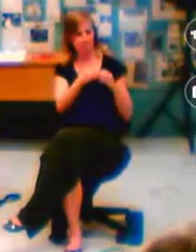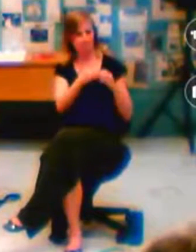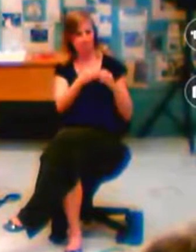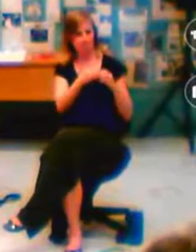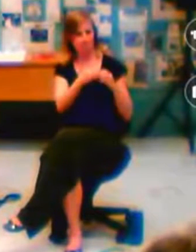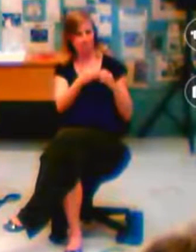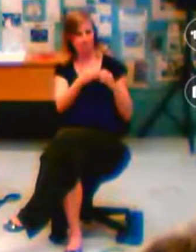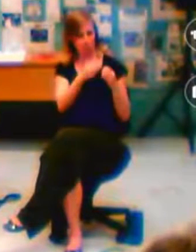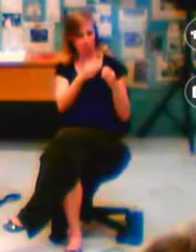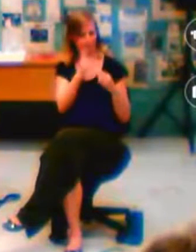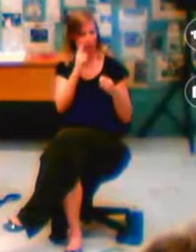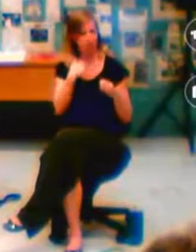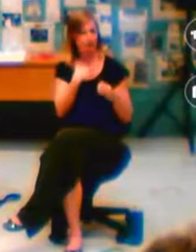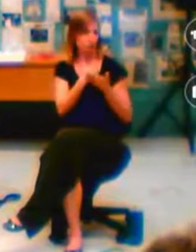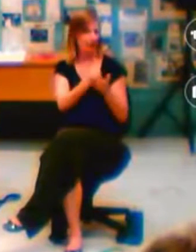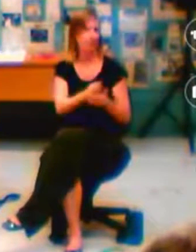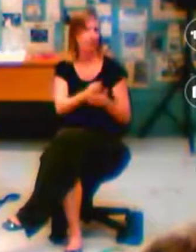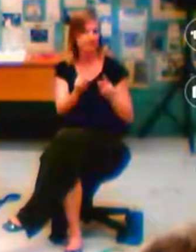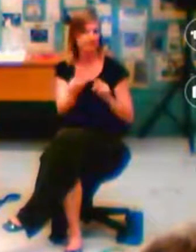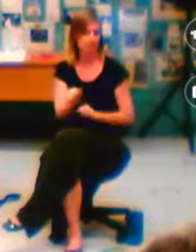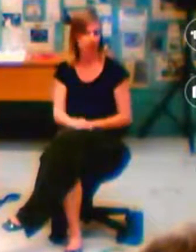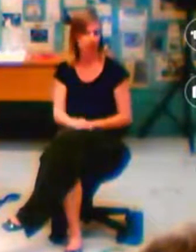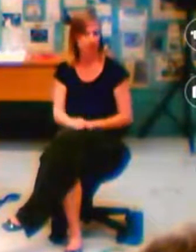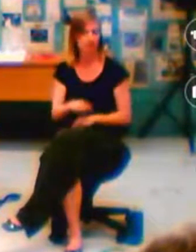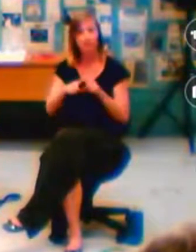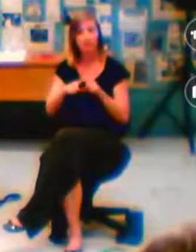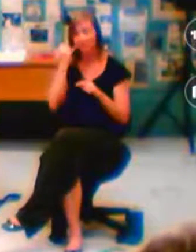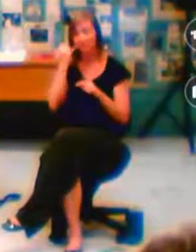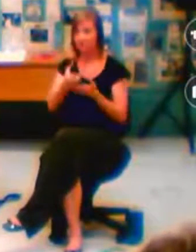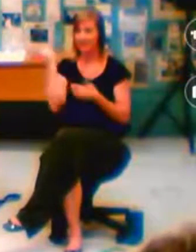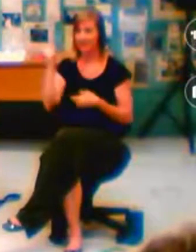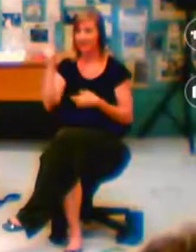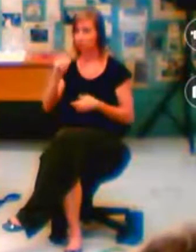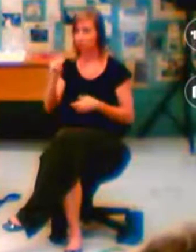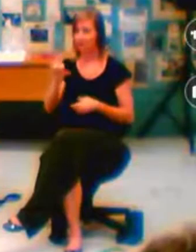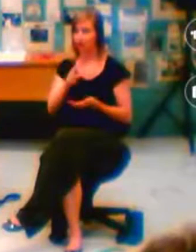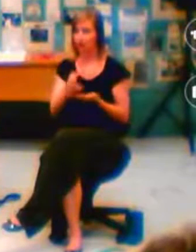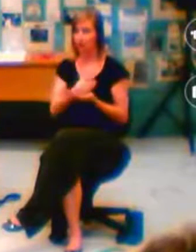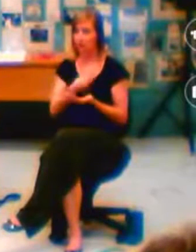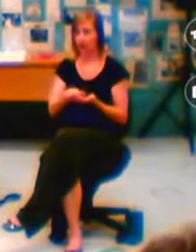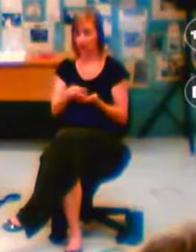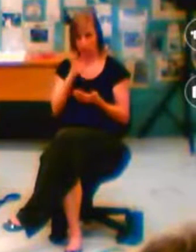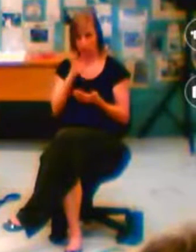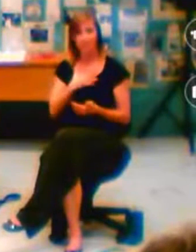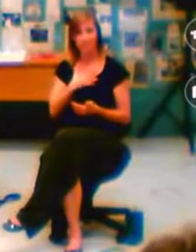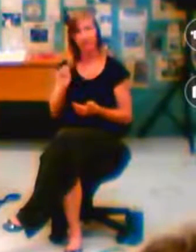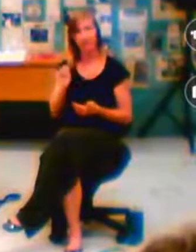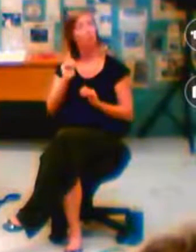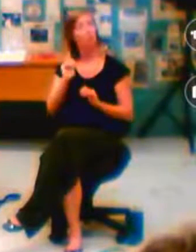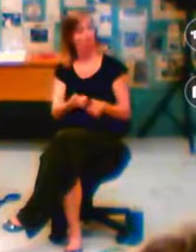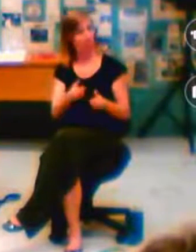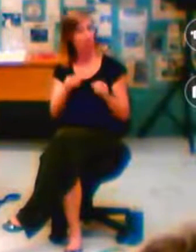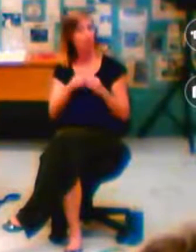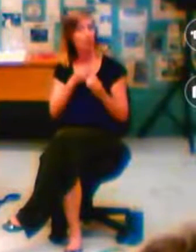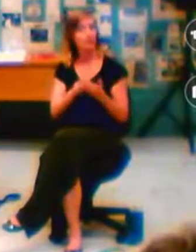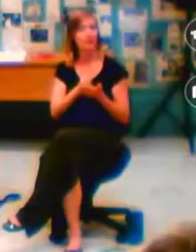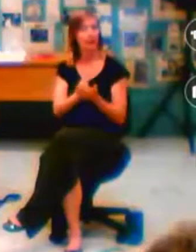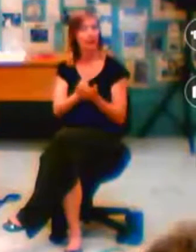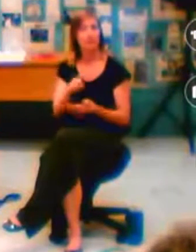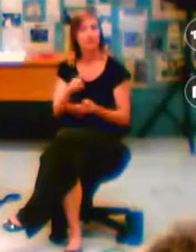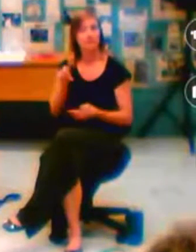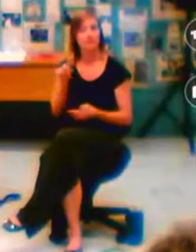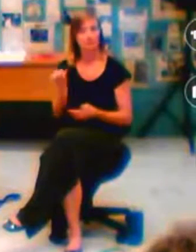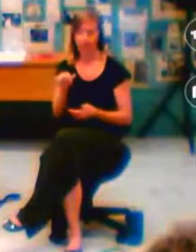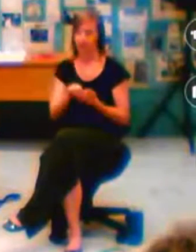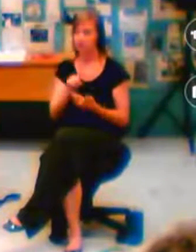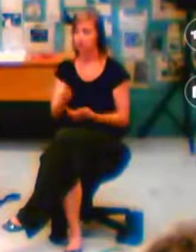don't want to vote. It's just that you don't want to pit them against one another. You know, you want to leave enough surplus in the system so that people feel like, yes, we should spend a little bit